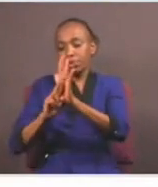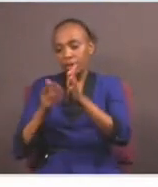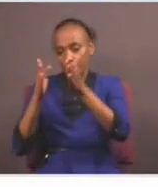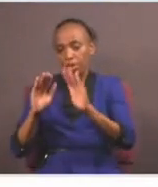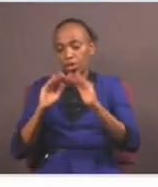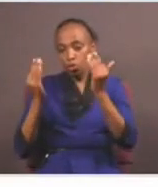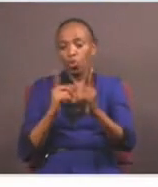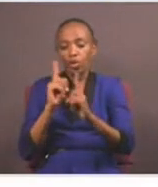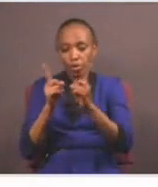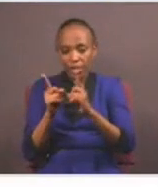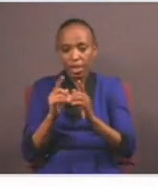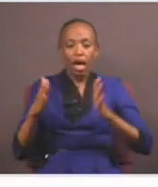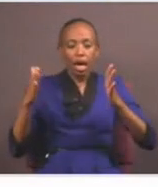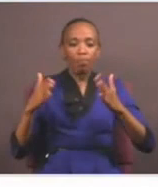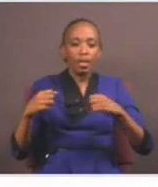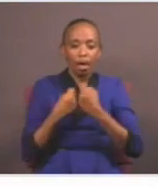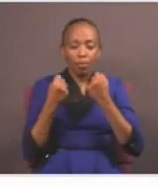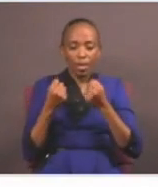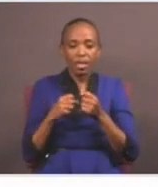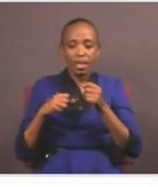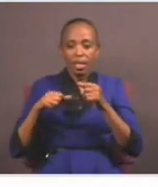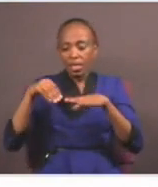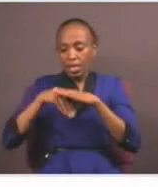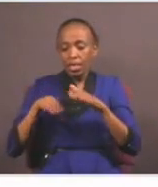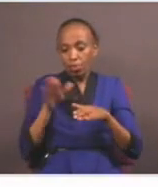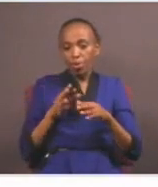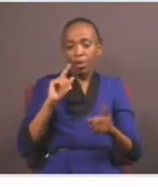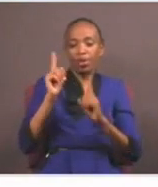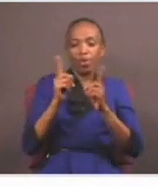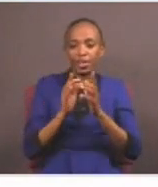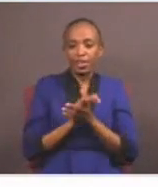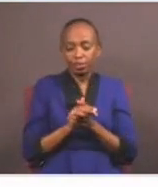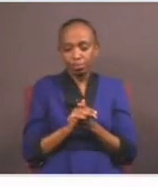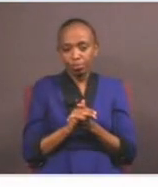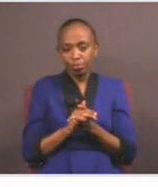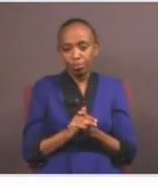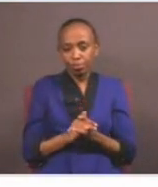this World Marathon, a majors event as far as the women's race is concerned.